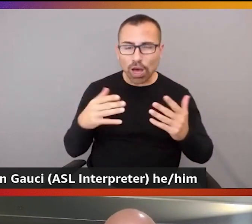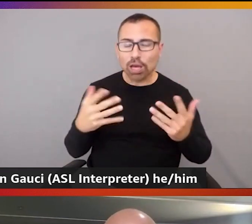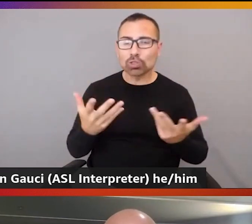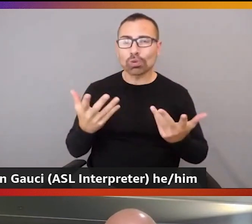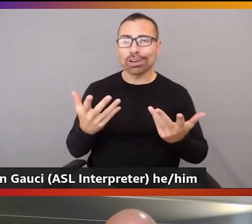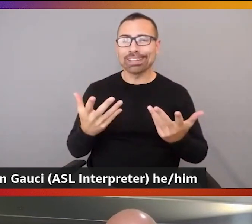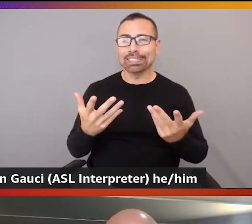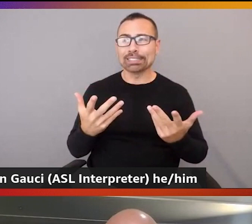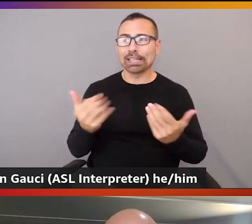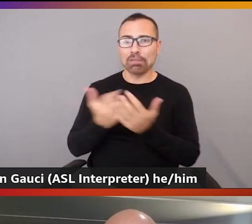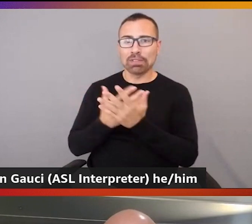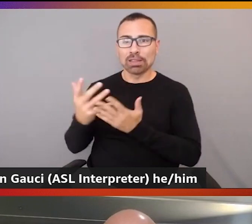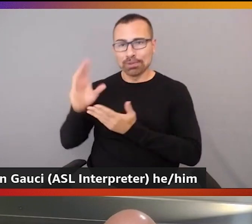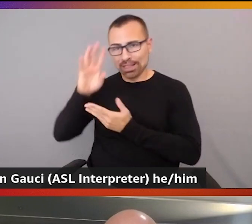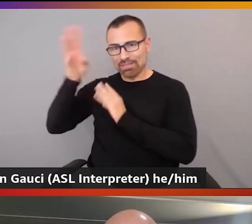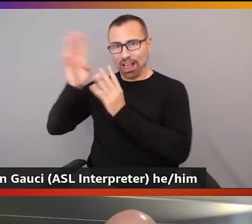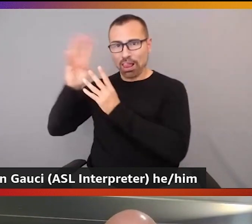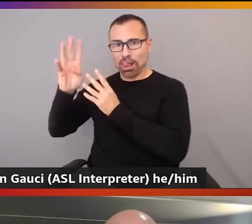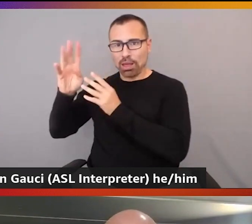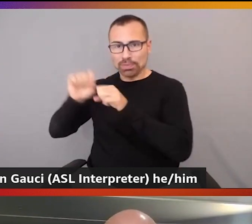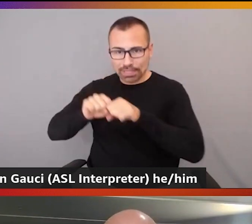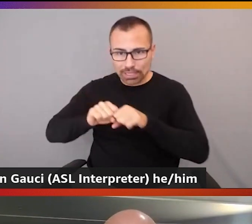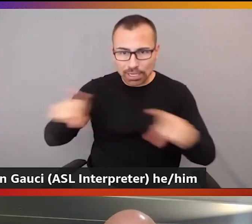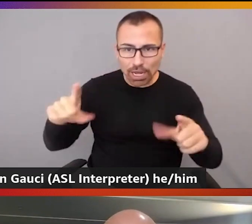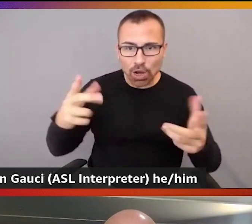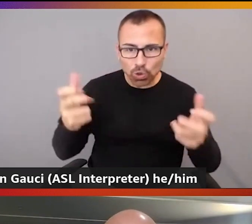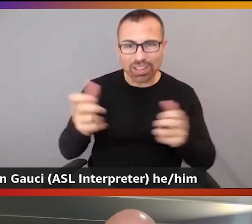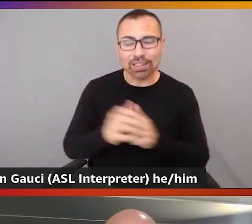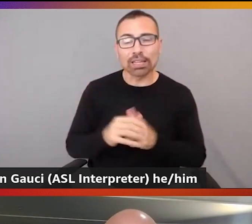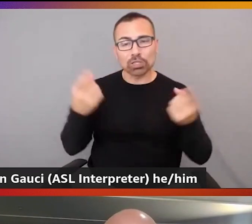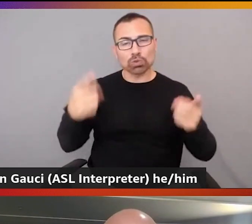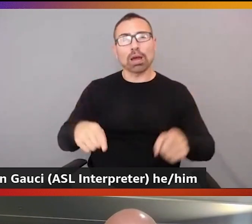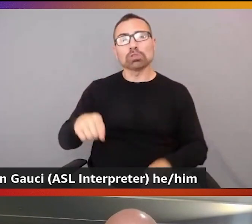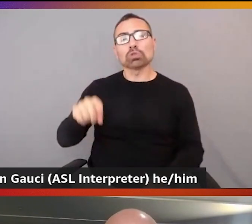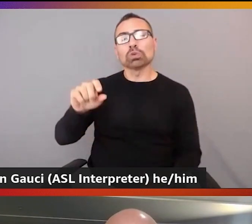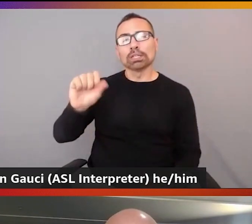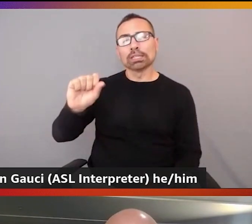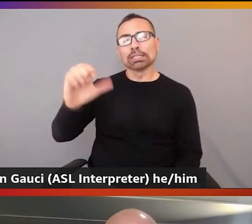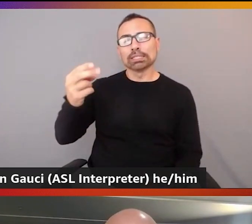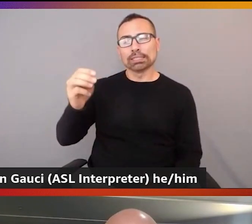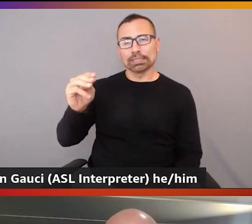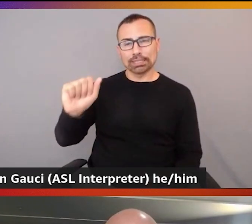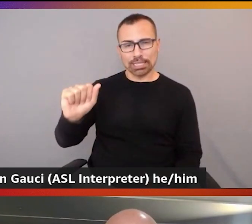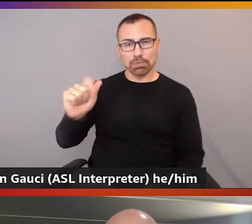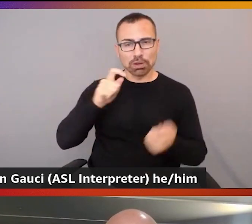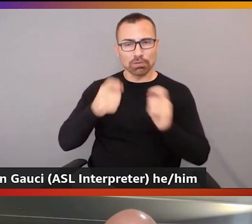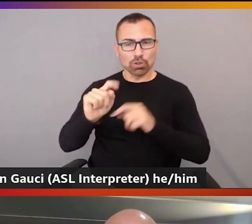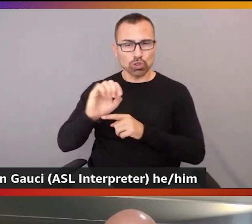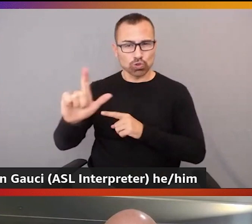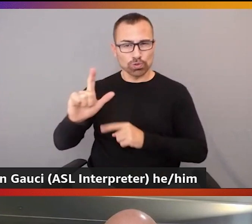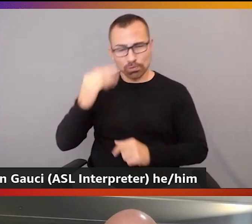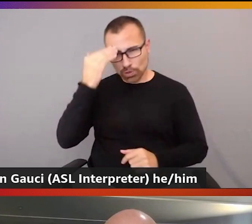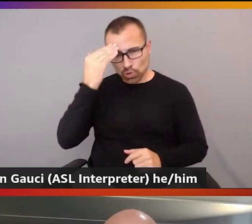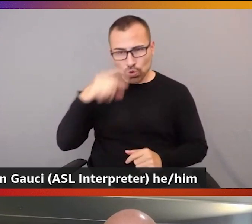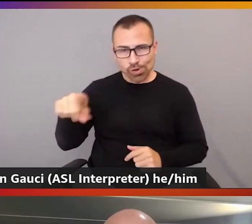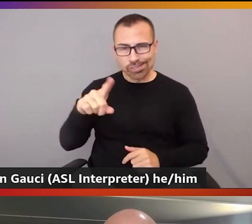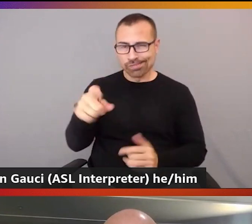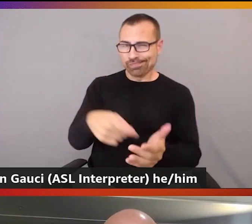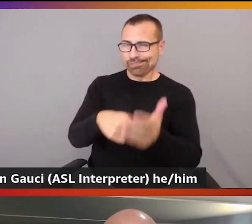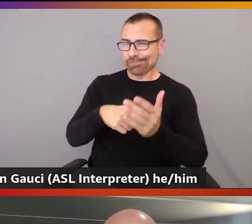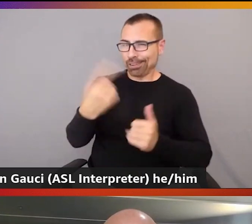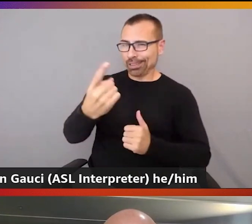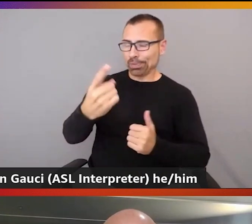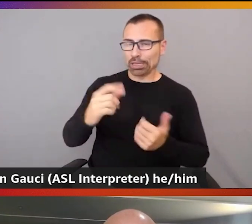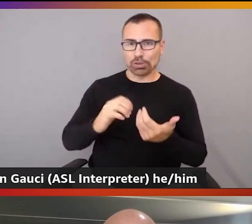And that's pretty much what we did with the schema conversion tools. Like, look, we know people need something. What can we do? How can we get it out there as quickly